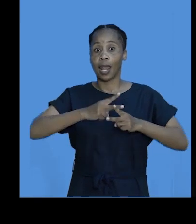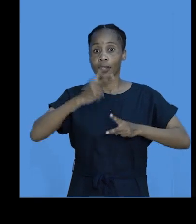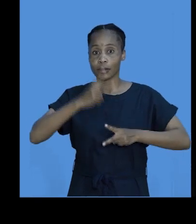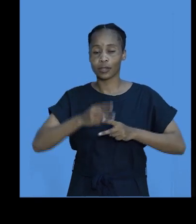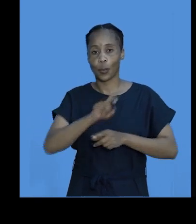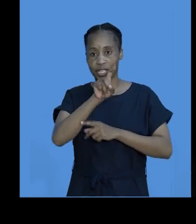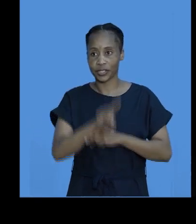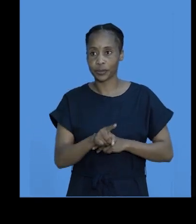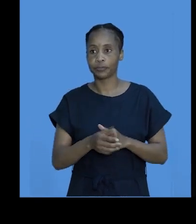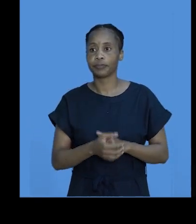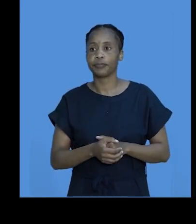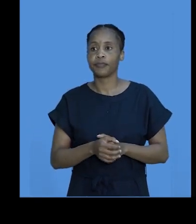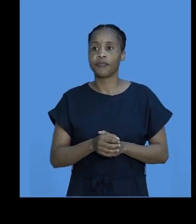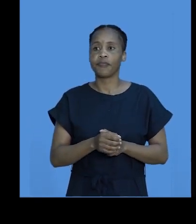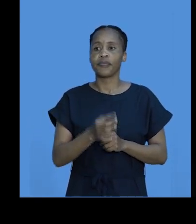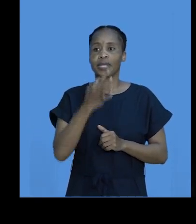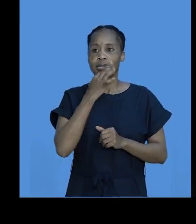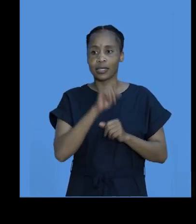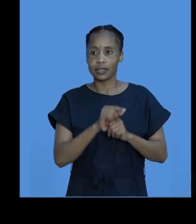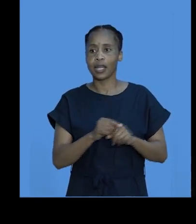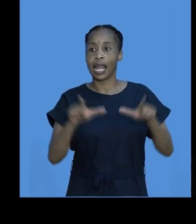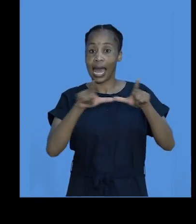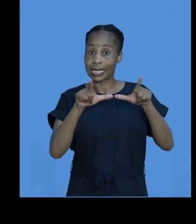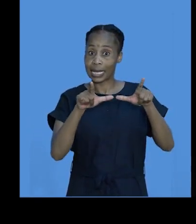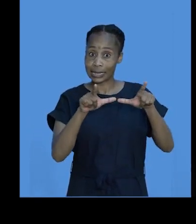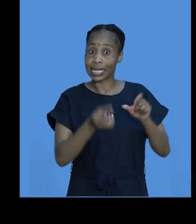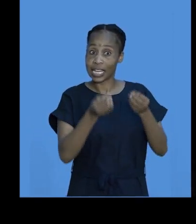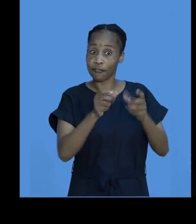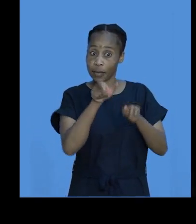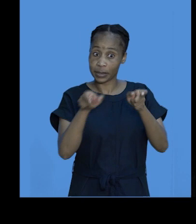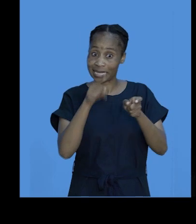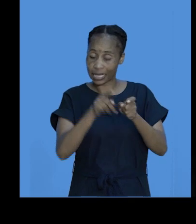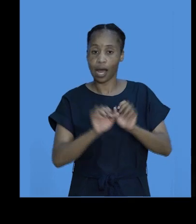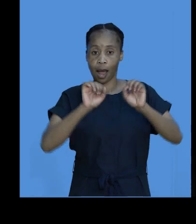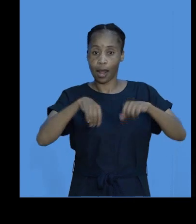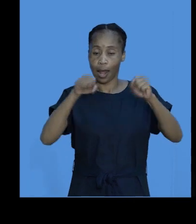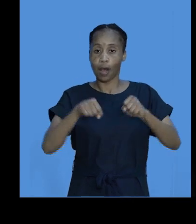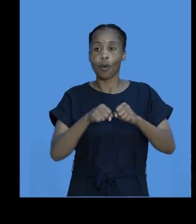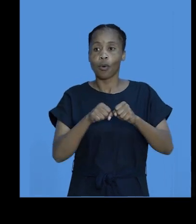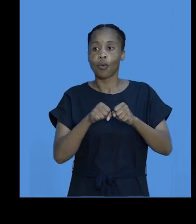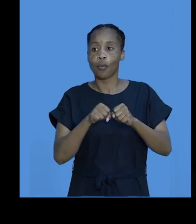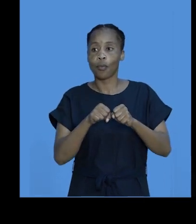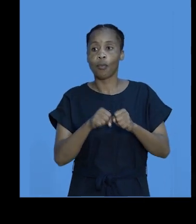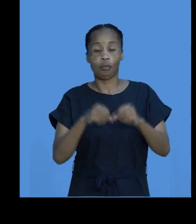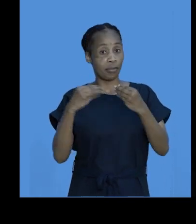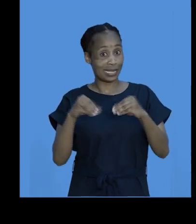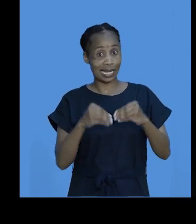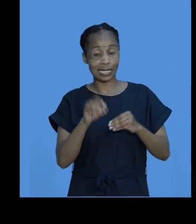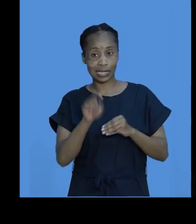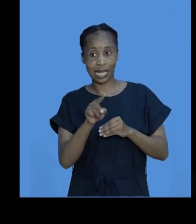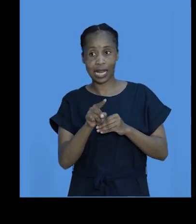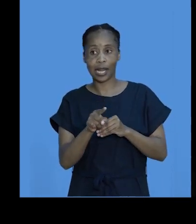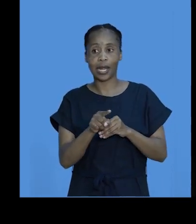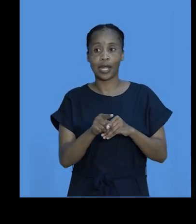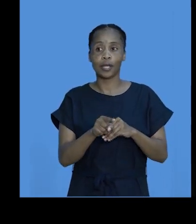It says a license given to businesses allowing them to pollute up to a certain level, a license that